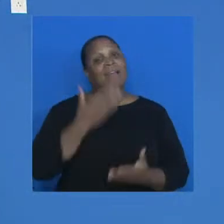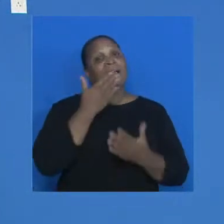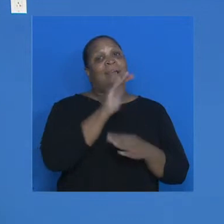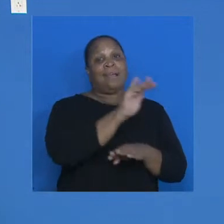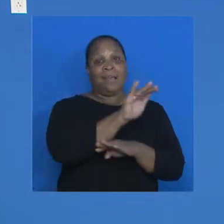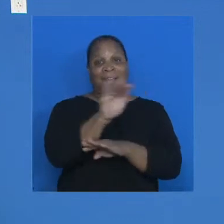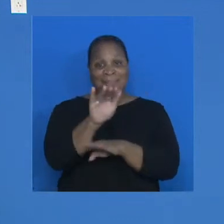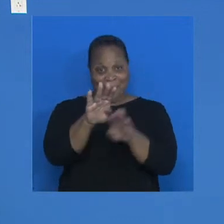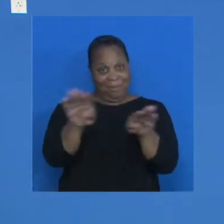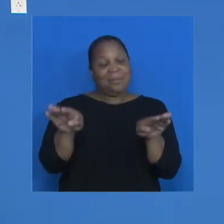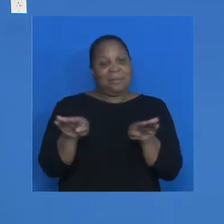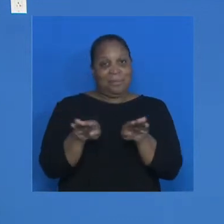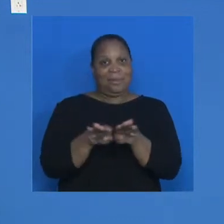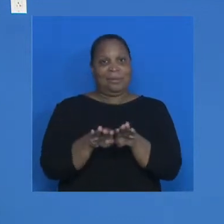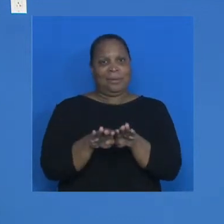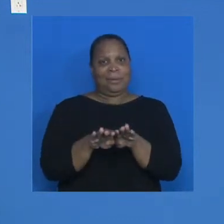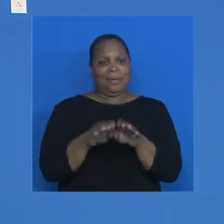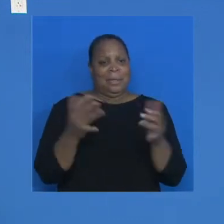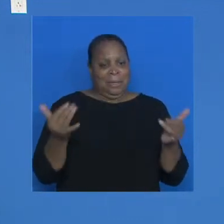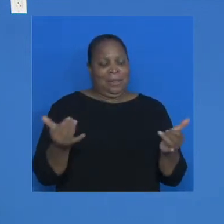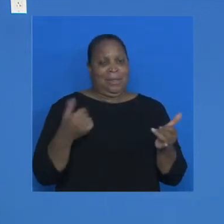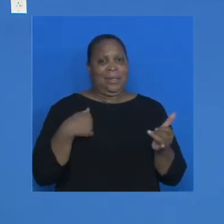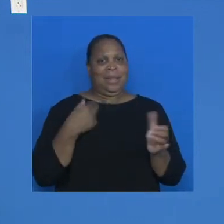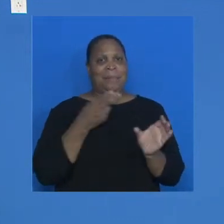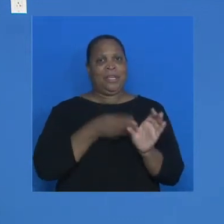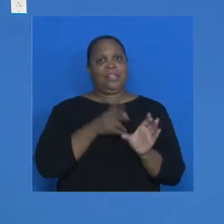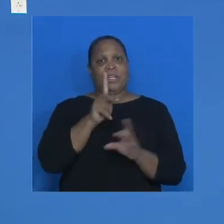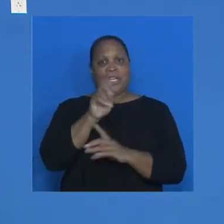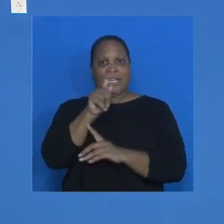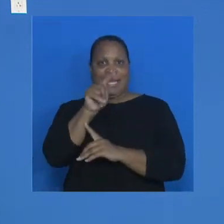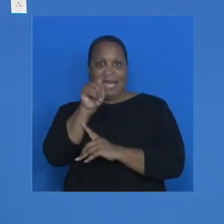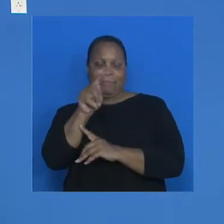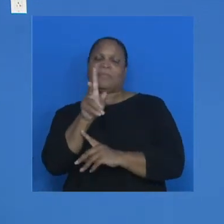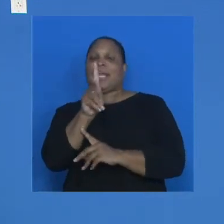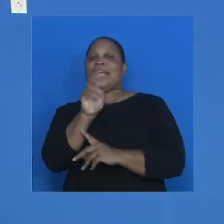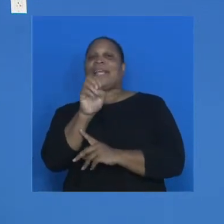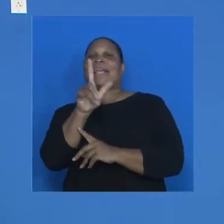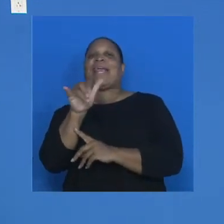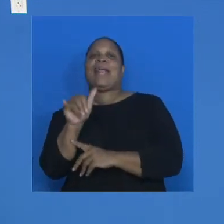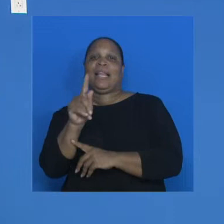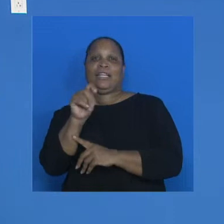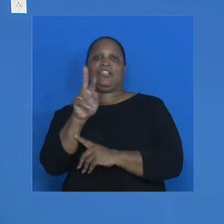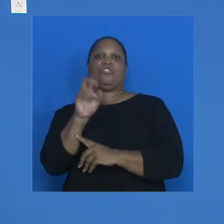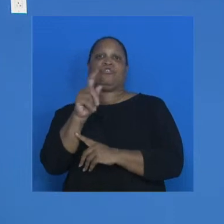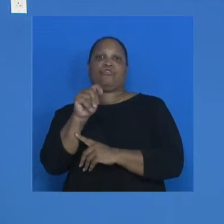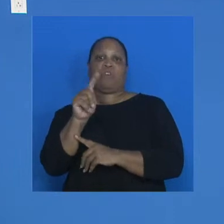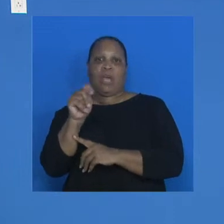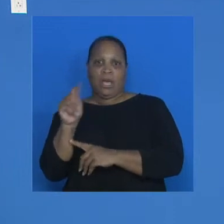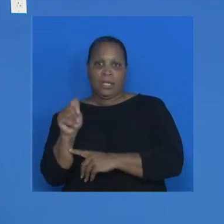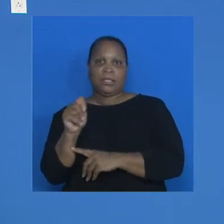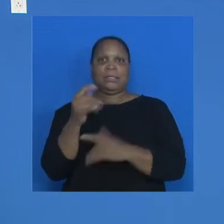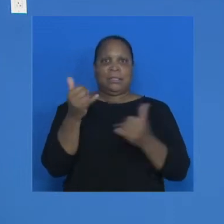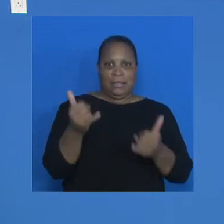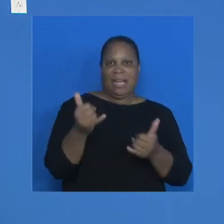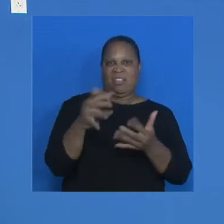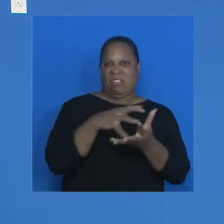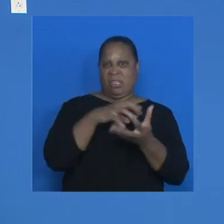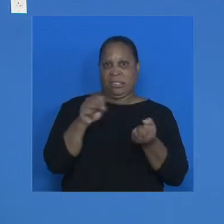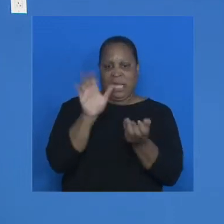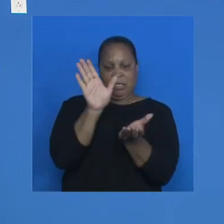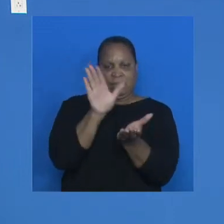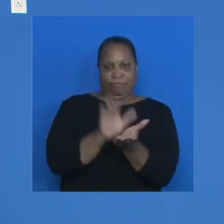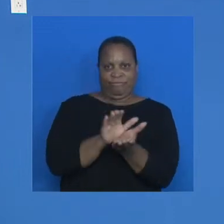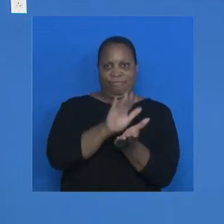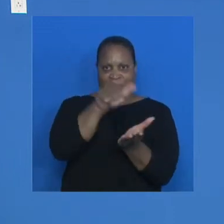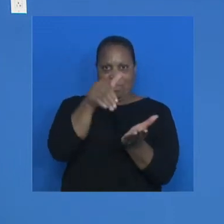Good afternoon, Bermuda. I'm joined by Kelly Trott, our National Disaster Risk Reduction and Mitigation Analyst, and via